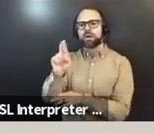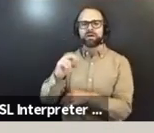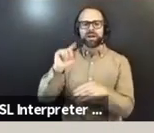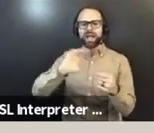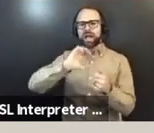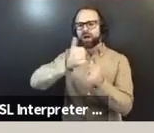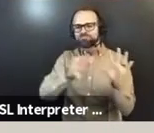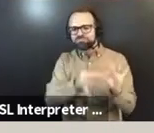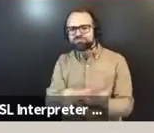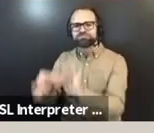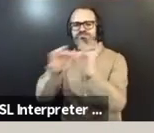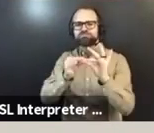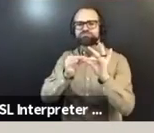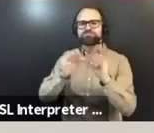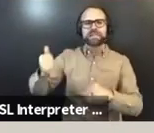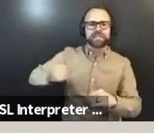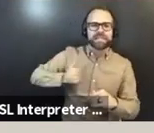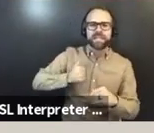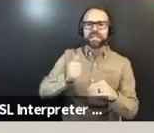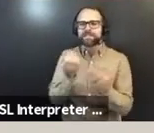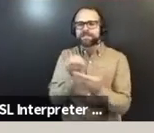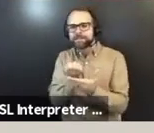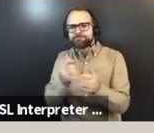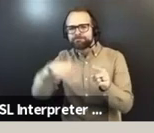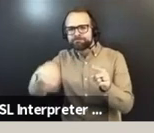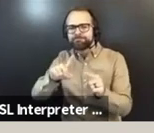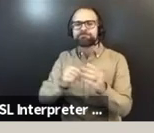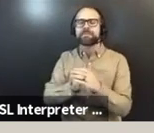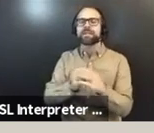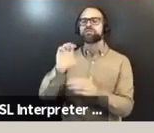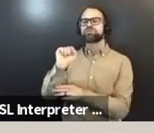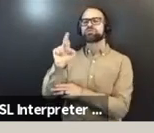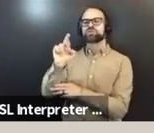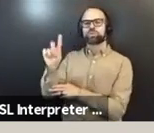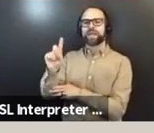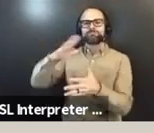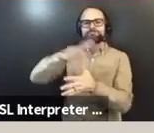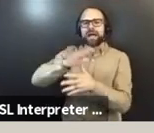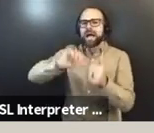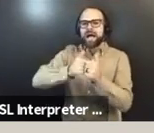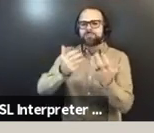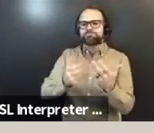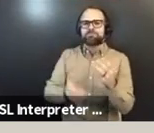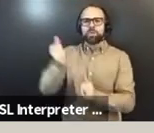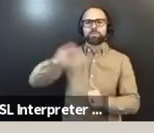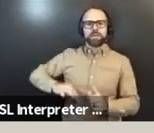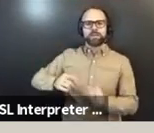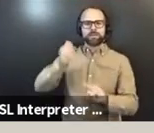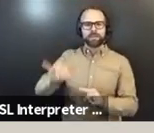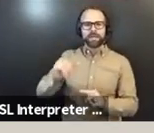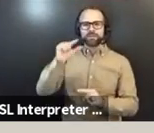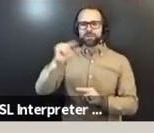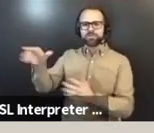ecosystem. We're going to cover a little bit about Canadian tax credits, primary SR&ED, a little bit of an overview on how to maximize on that, the government